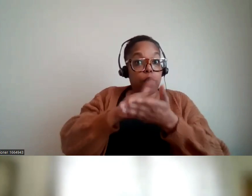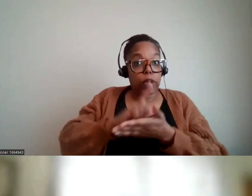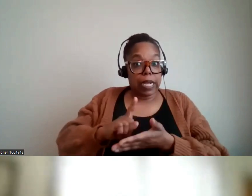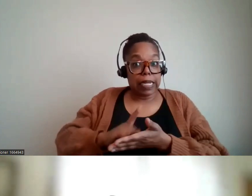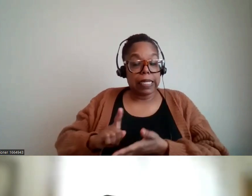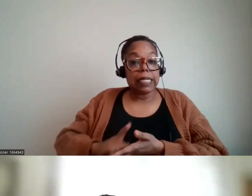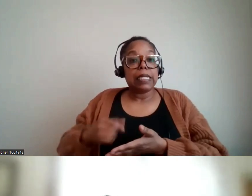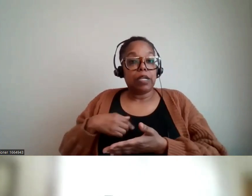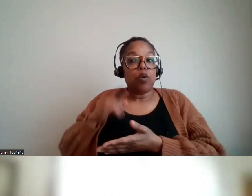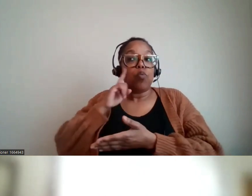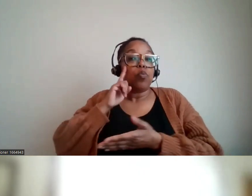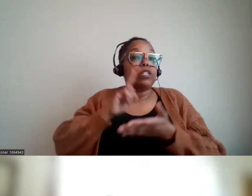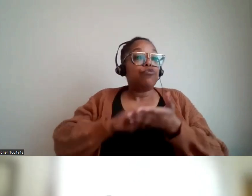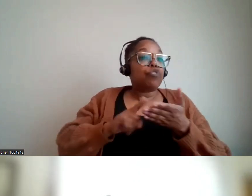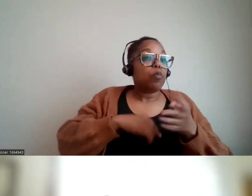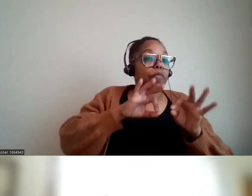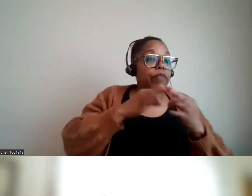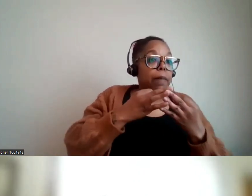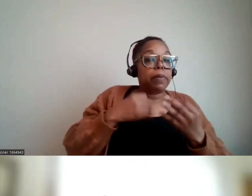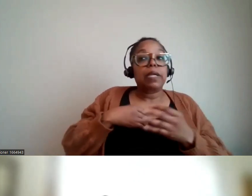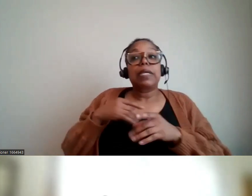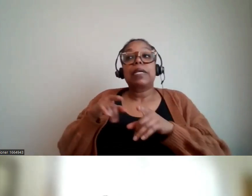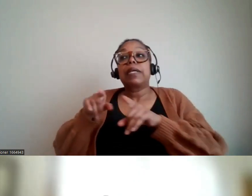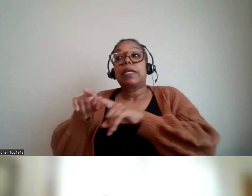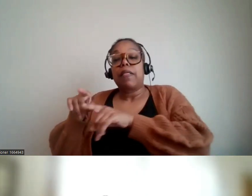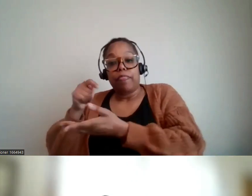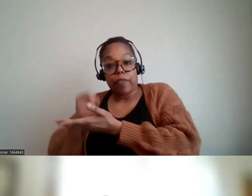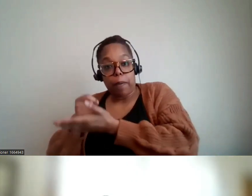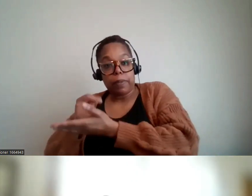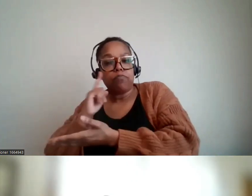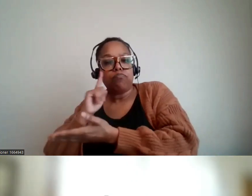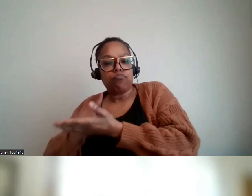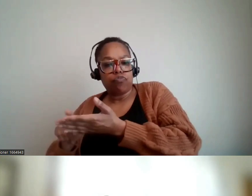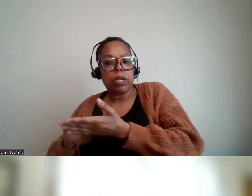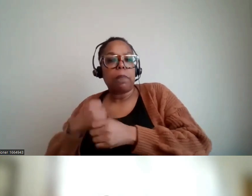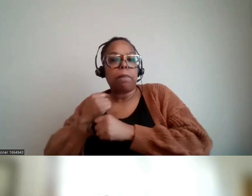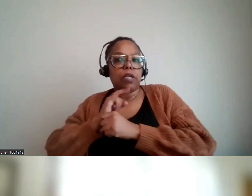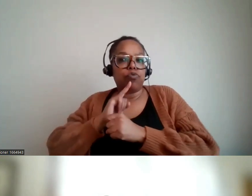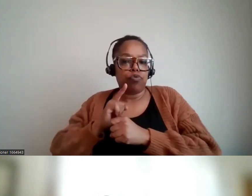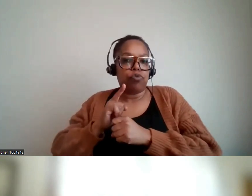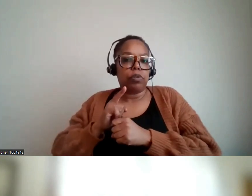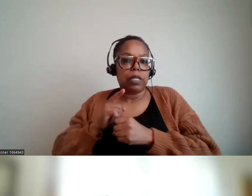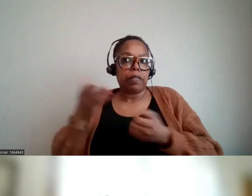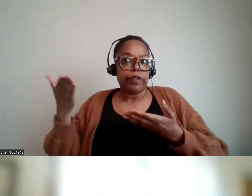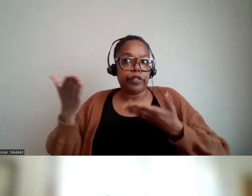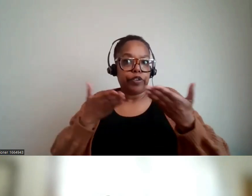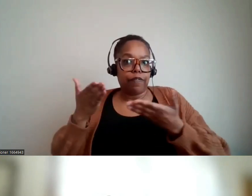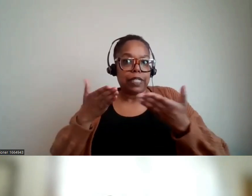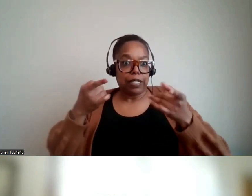well as checking in with the caregiver and the youth to make sure, you know, that the services are